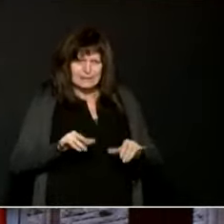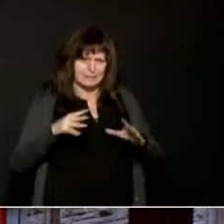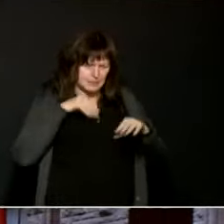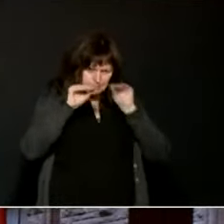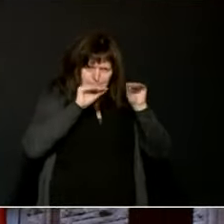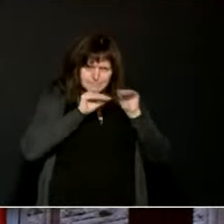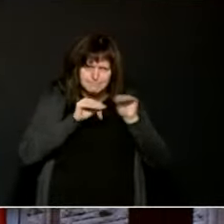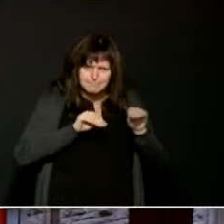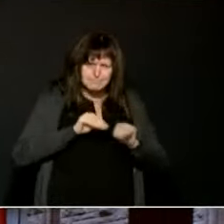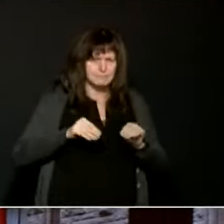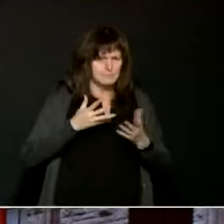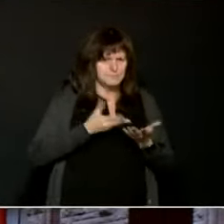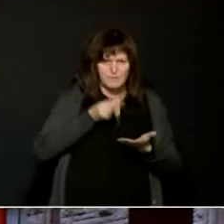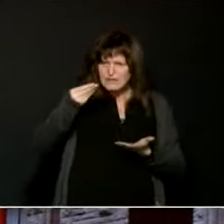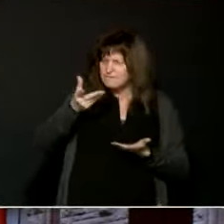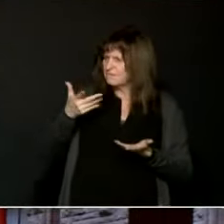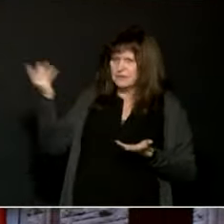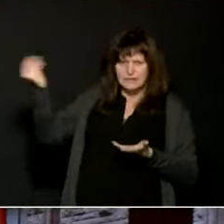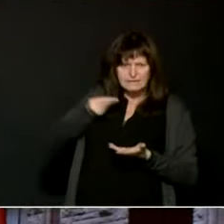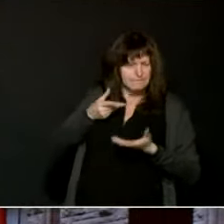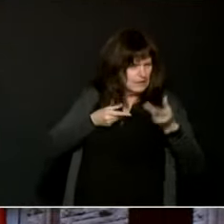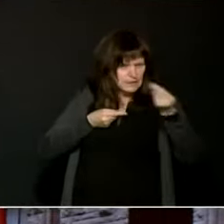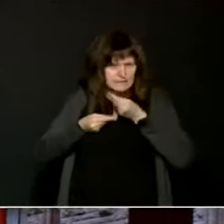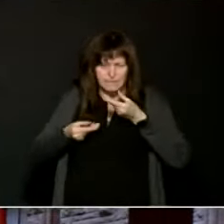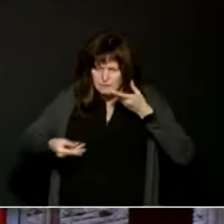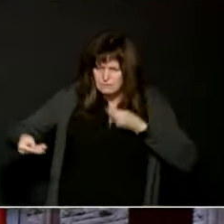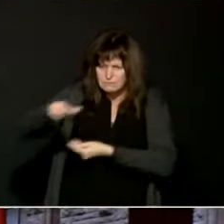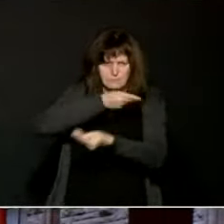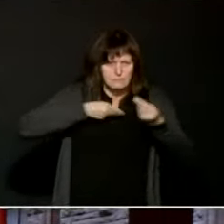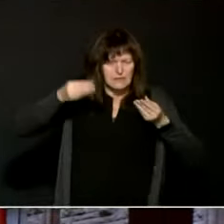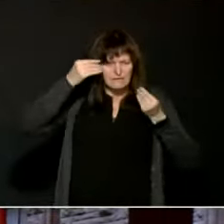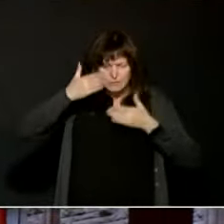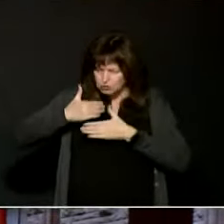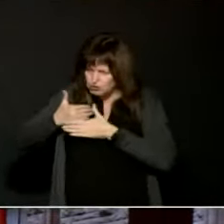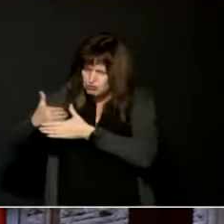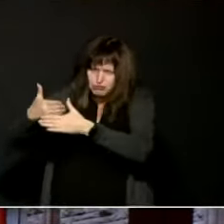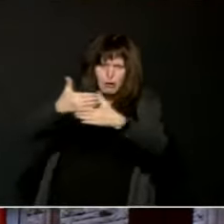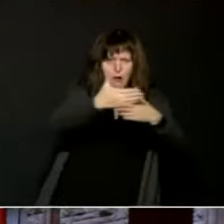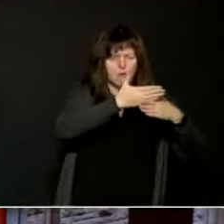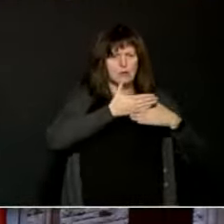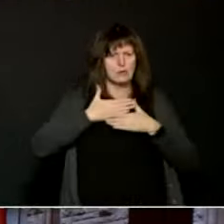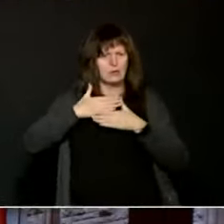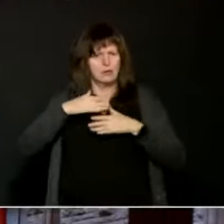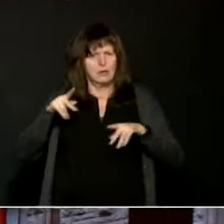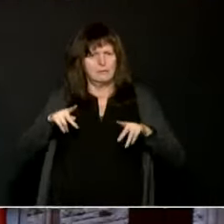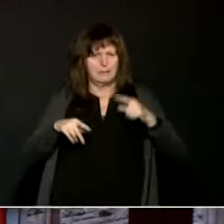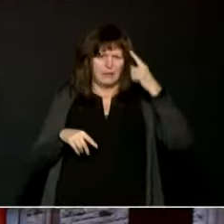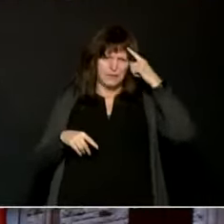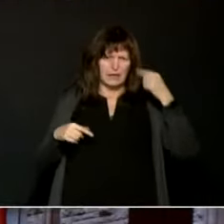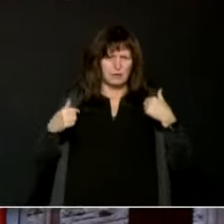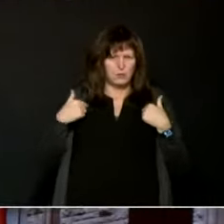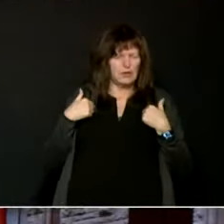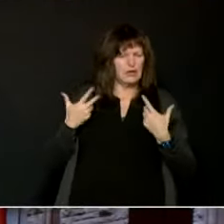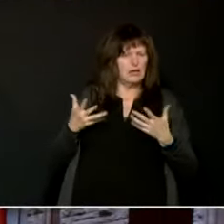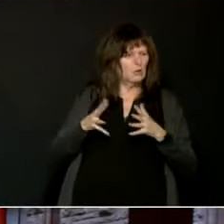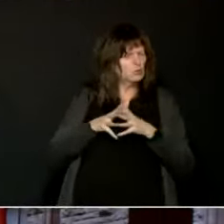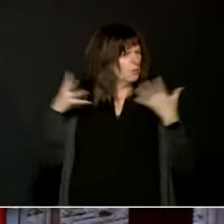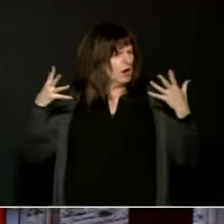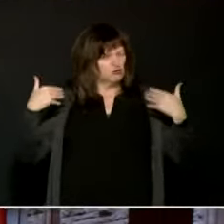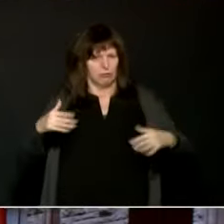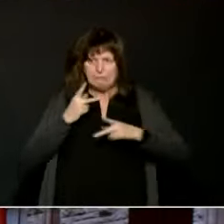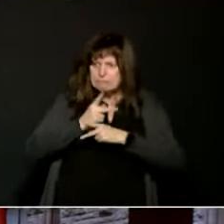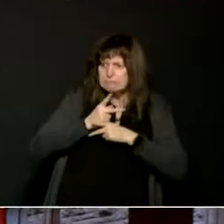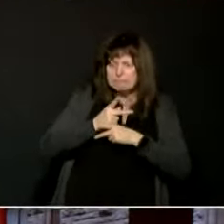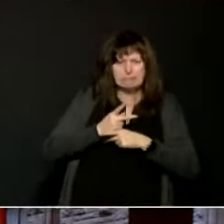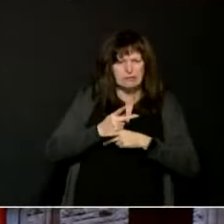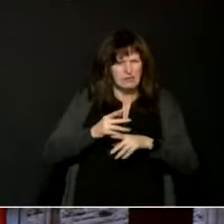faster than we've ever seen before. And it may seem in some people's mind overly cautious. But that's fine. We don't mind being overly cautious. We